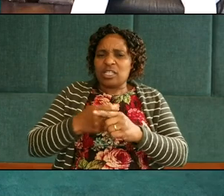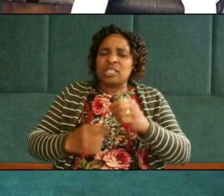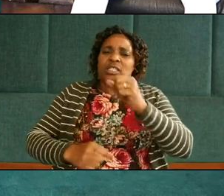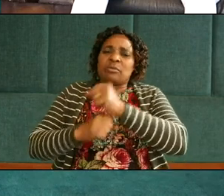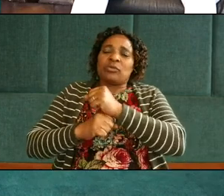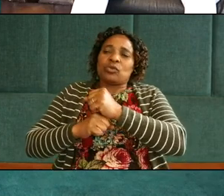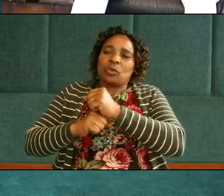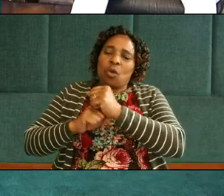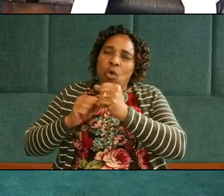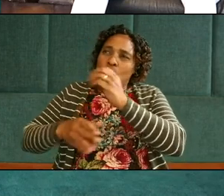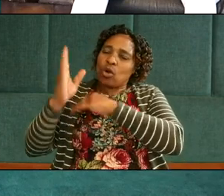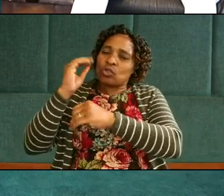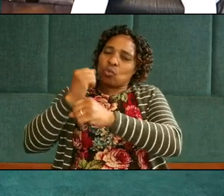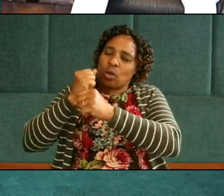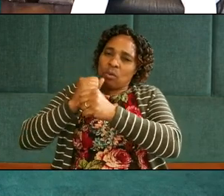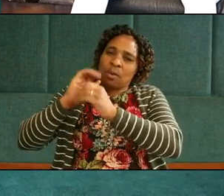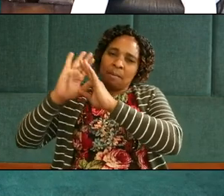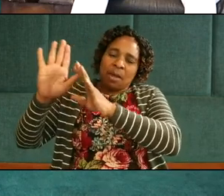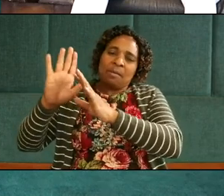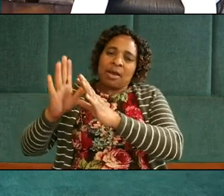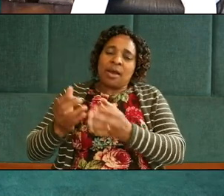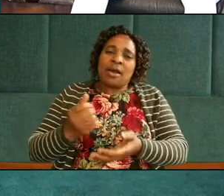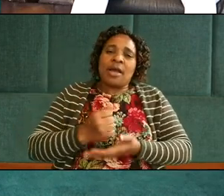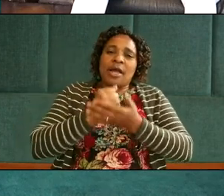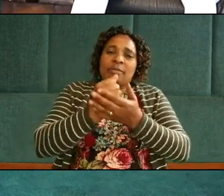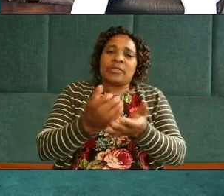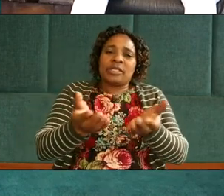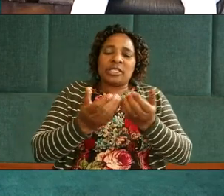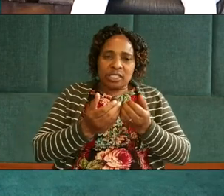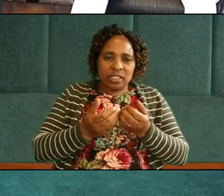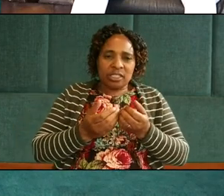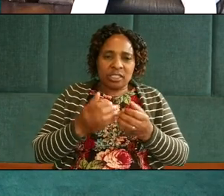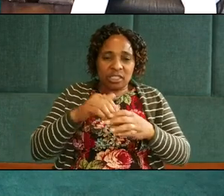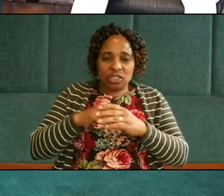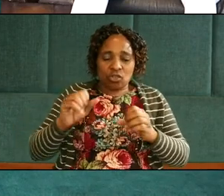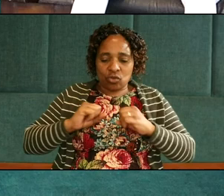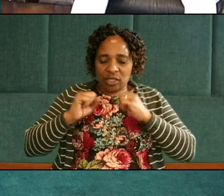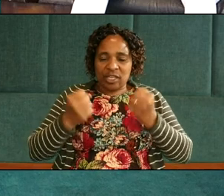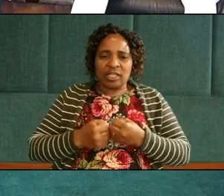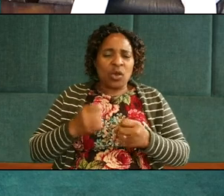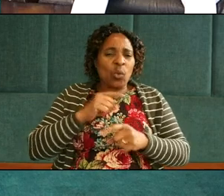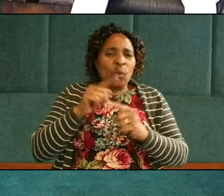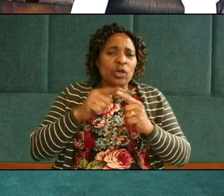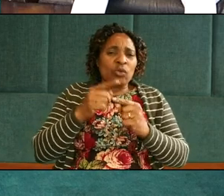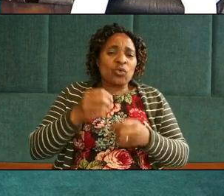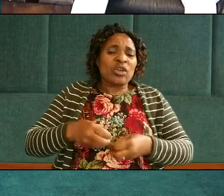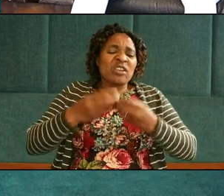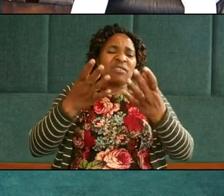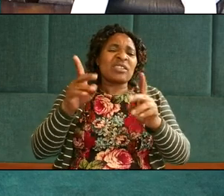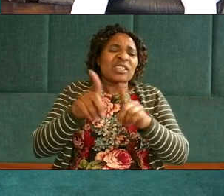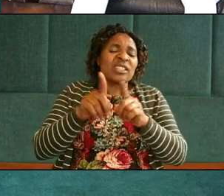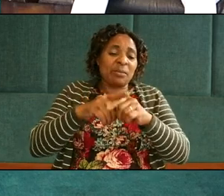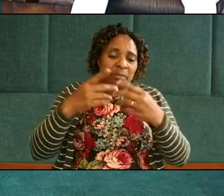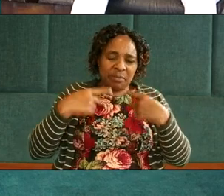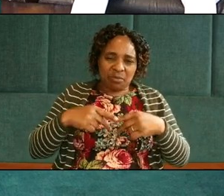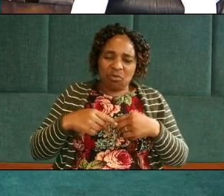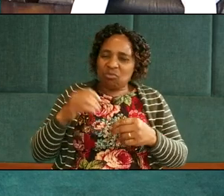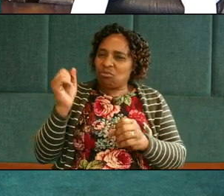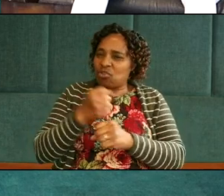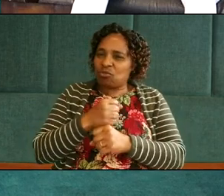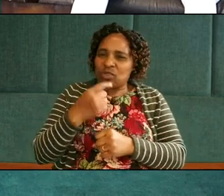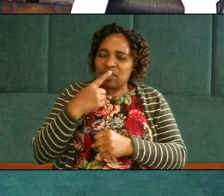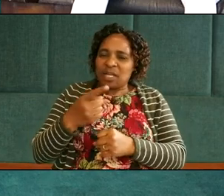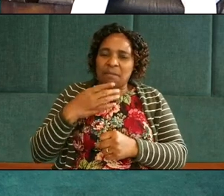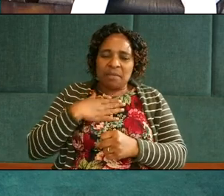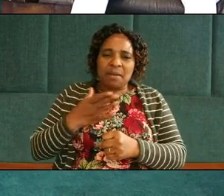God's work and also to help, the needy in society. So when you're giving to such people, you shouldn't say, oh, I want